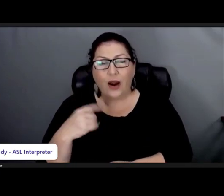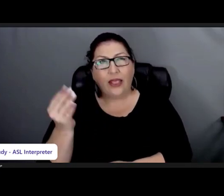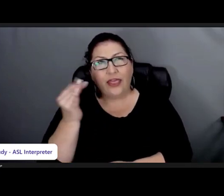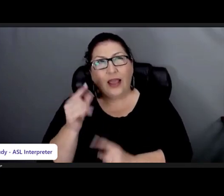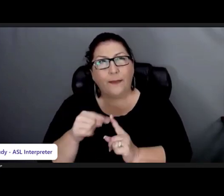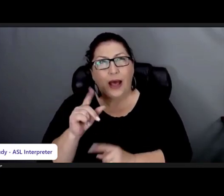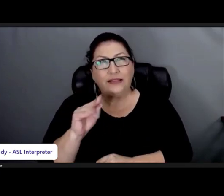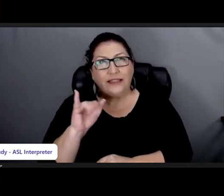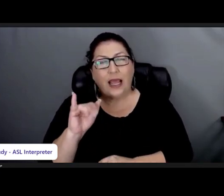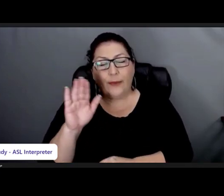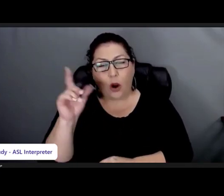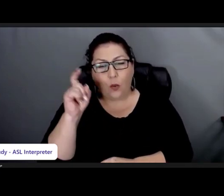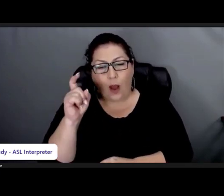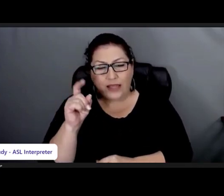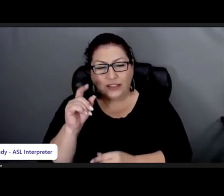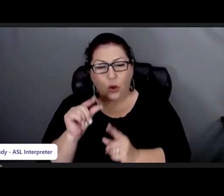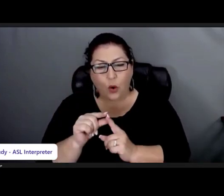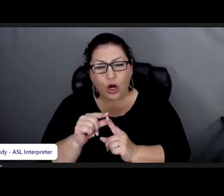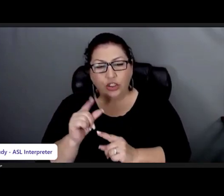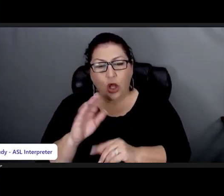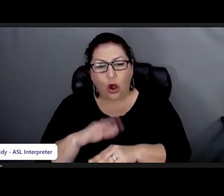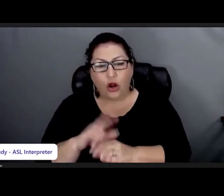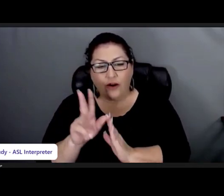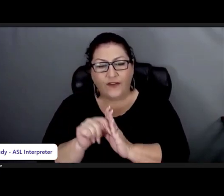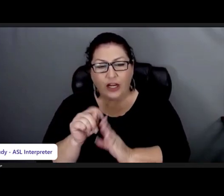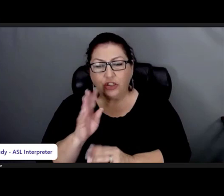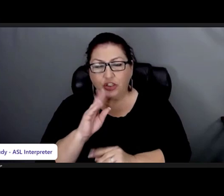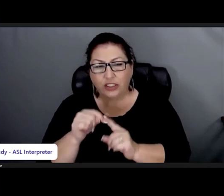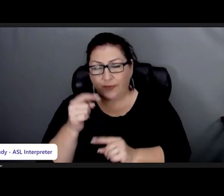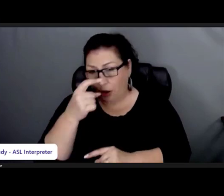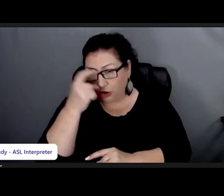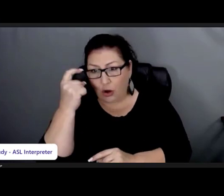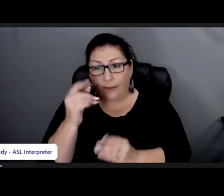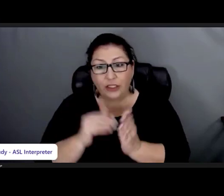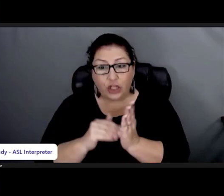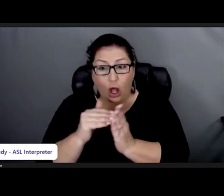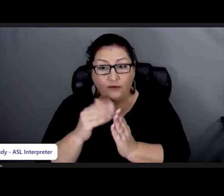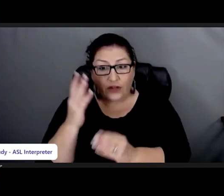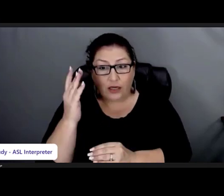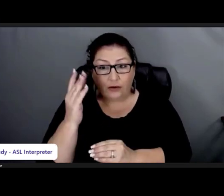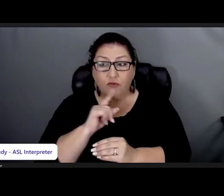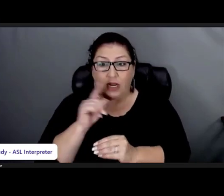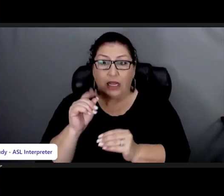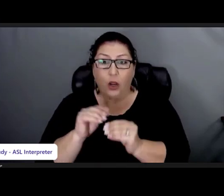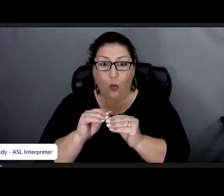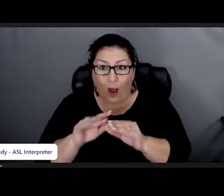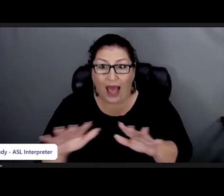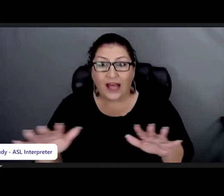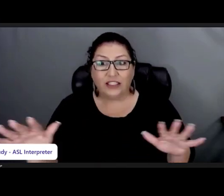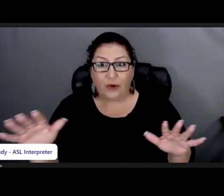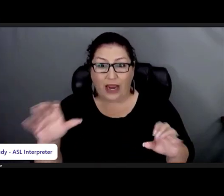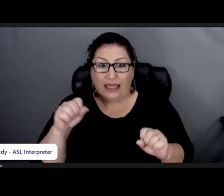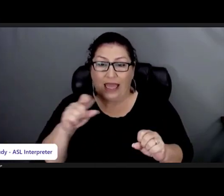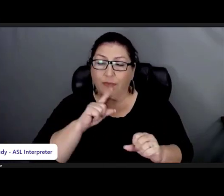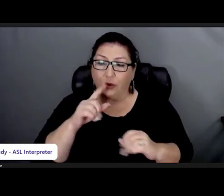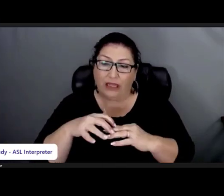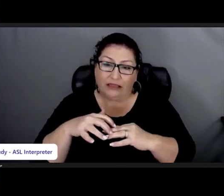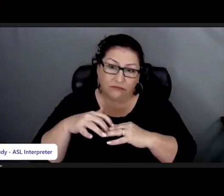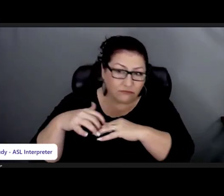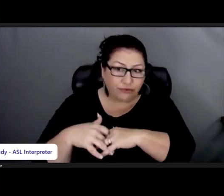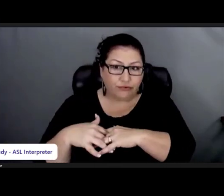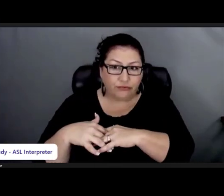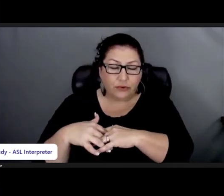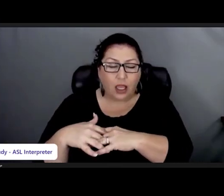words on her video, she speaks about the trauma is often widespread and can be deep rooted.